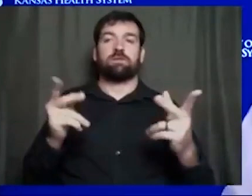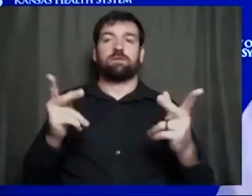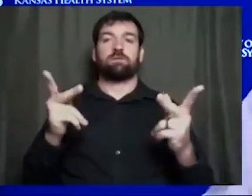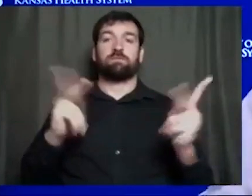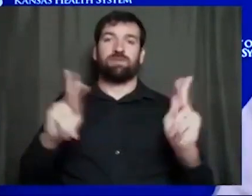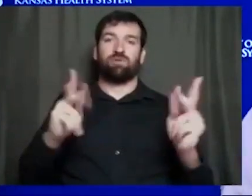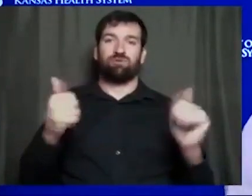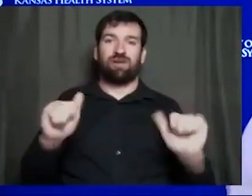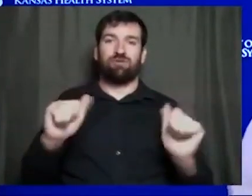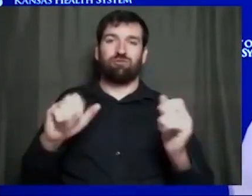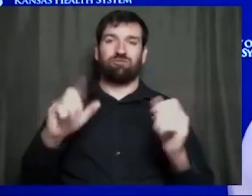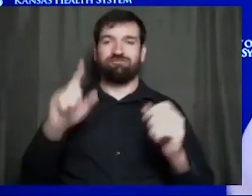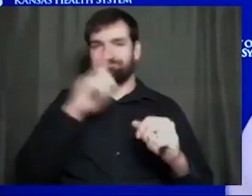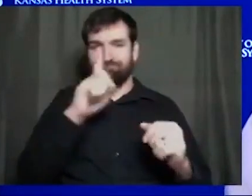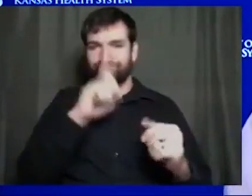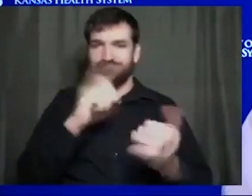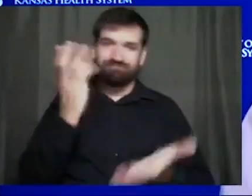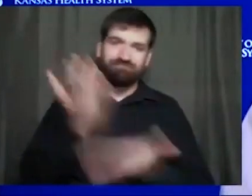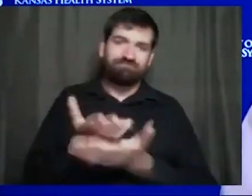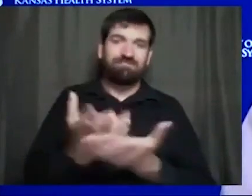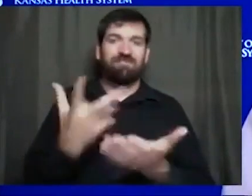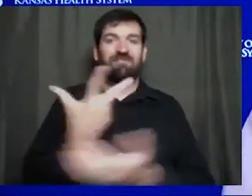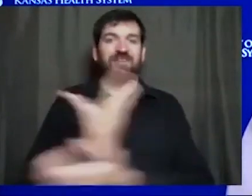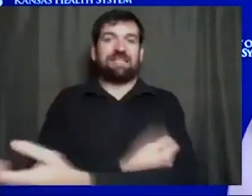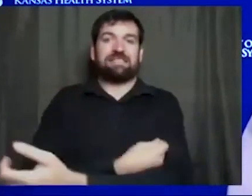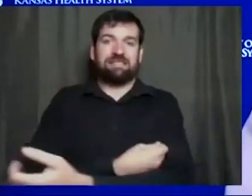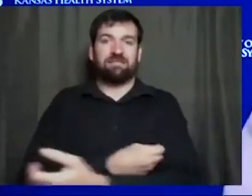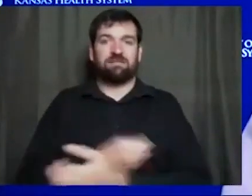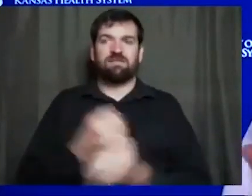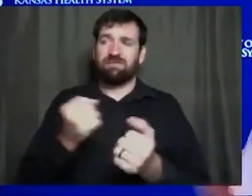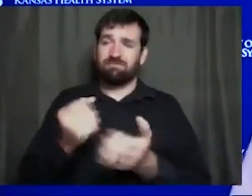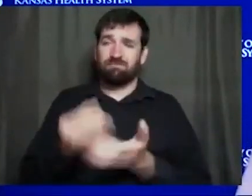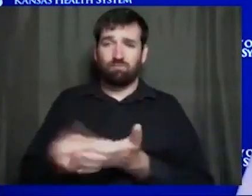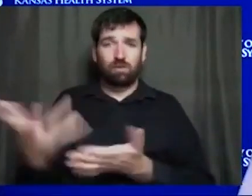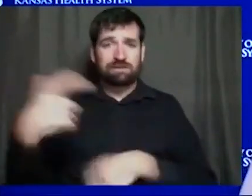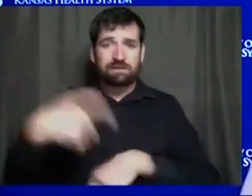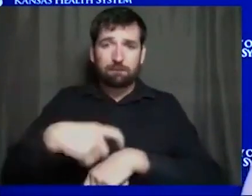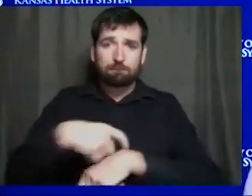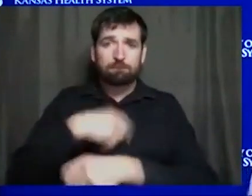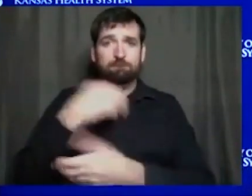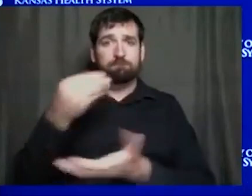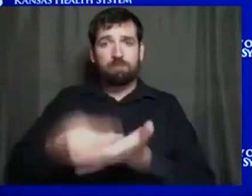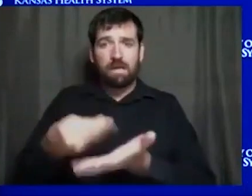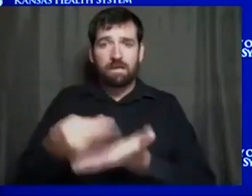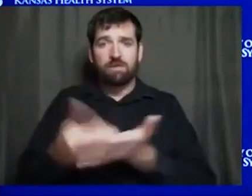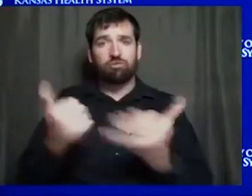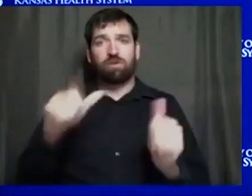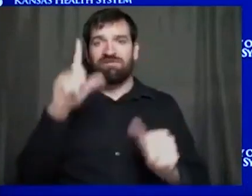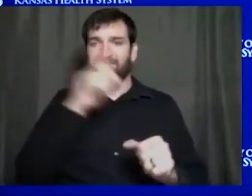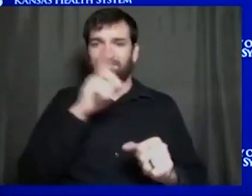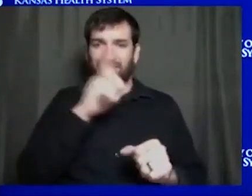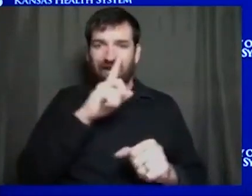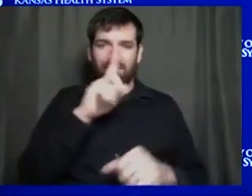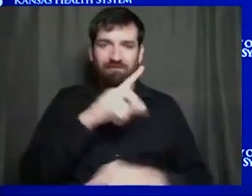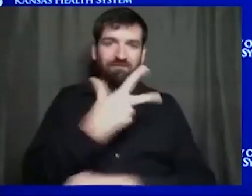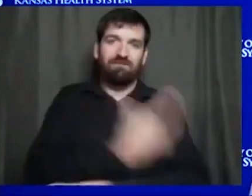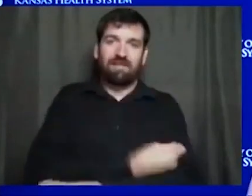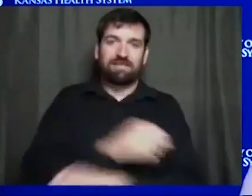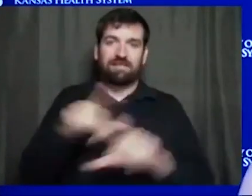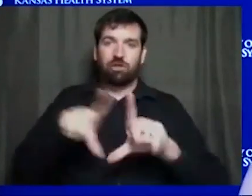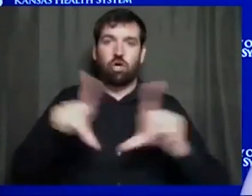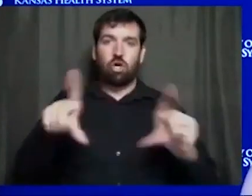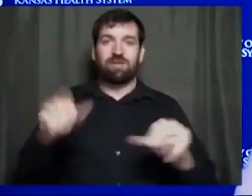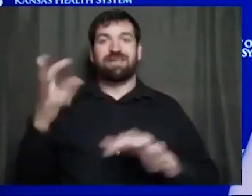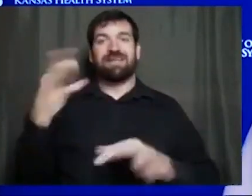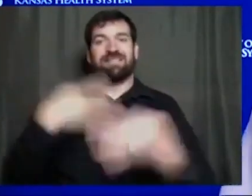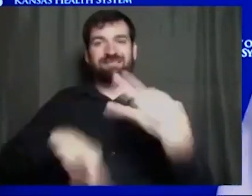They would rather spend all of that time and money trying to get a forged vaccine card rather than just walking into CVS and